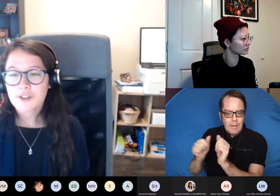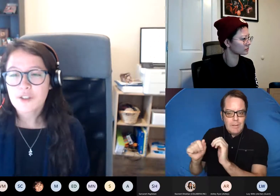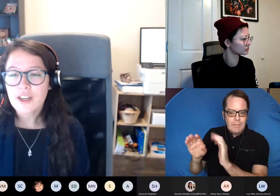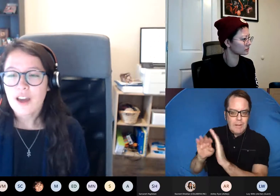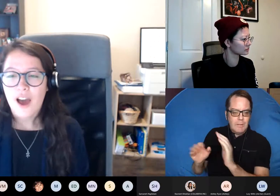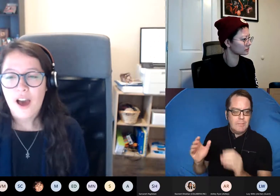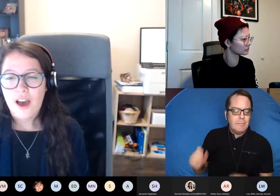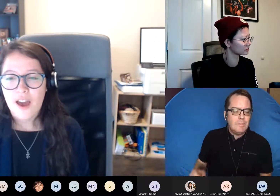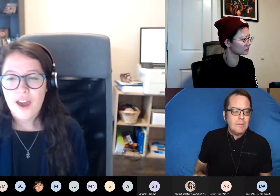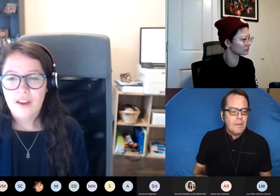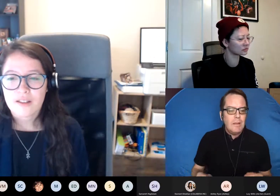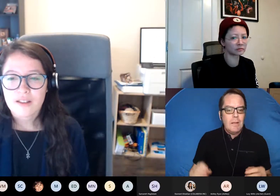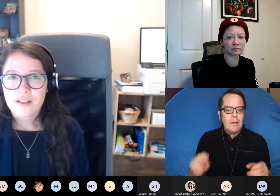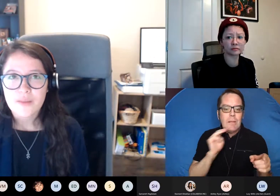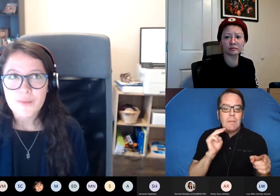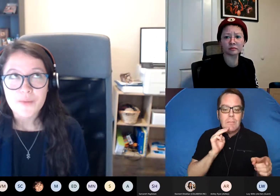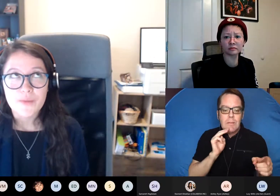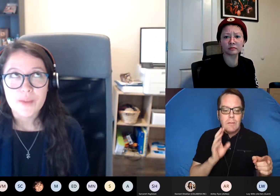Personally,